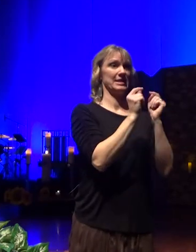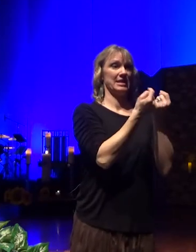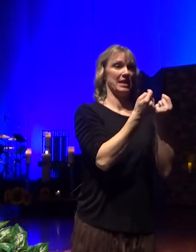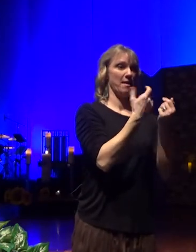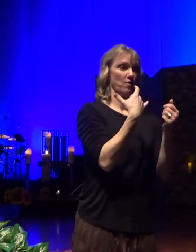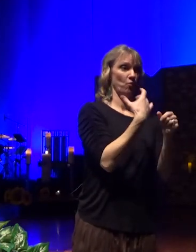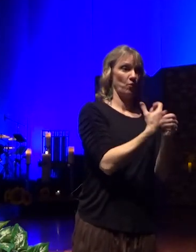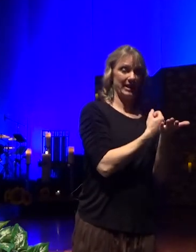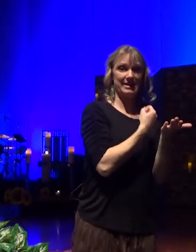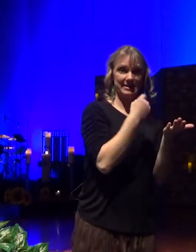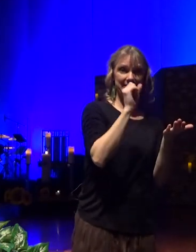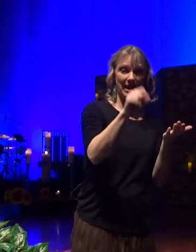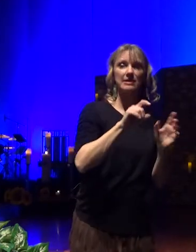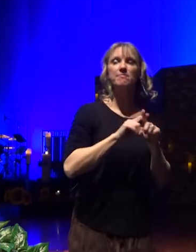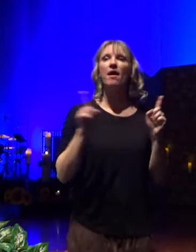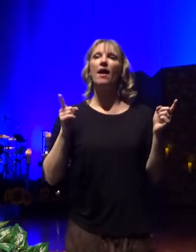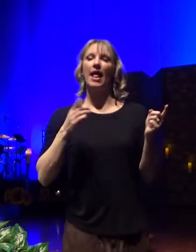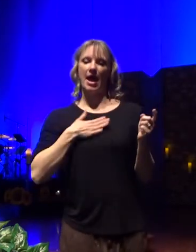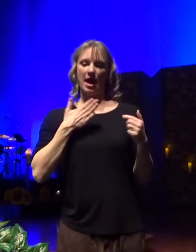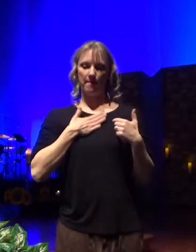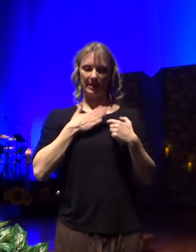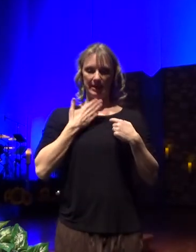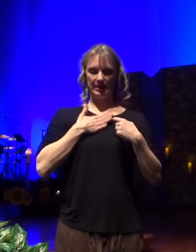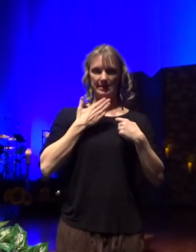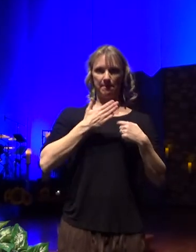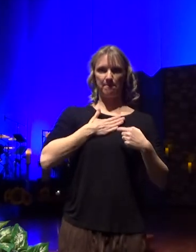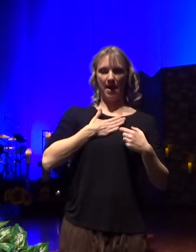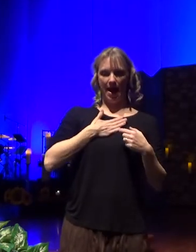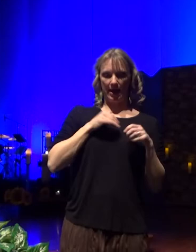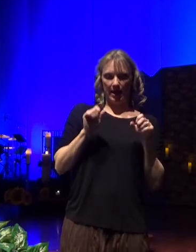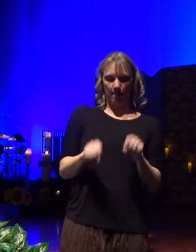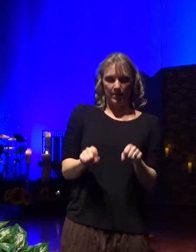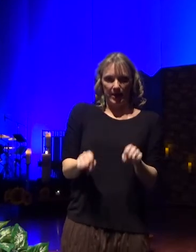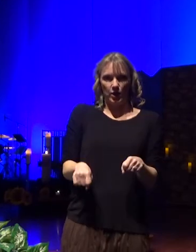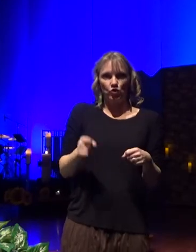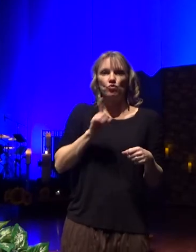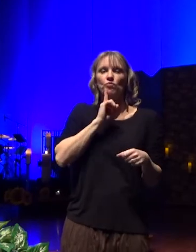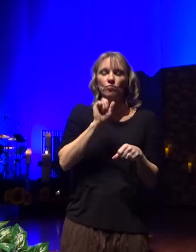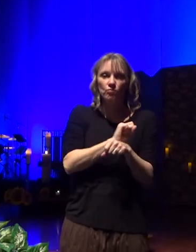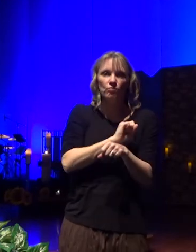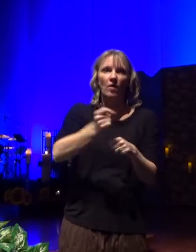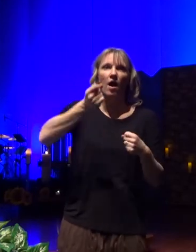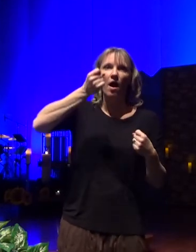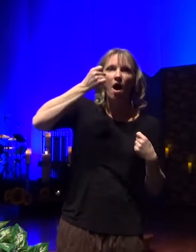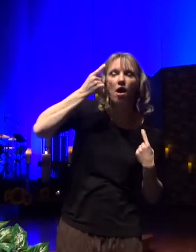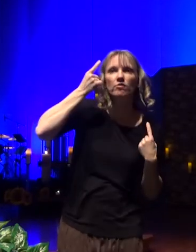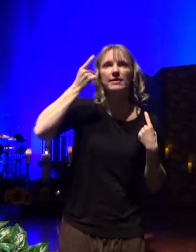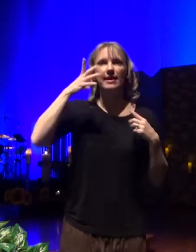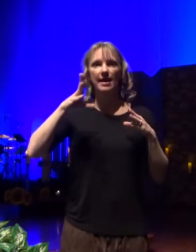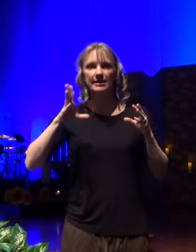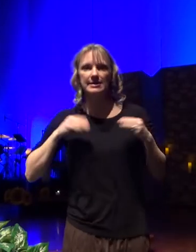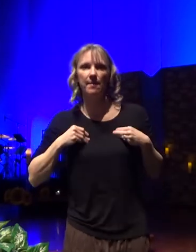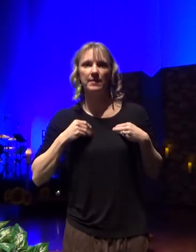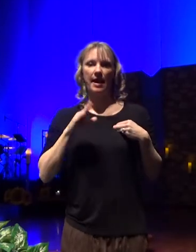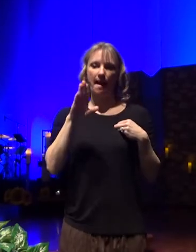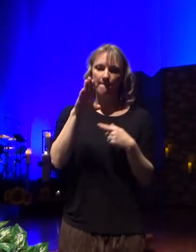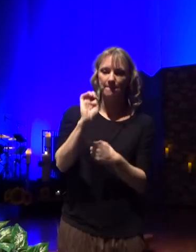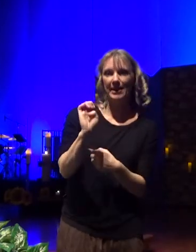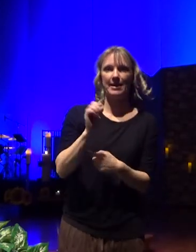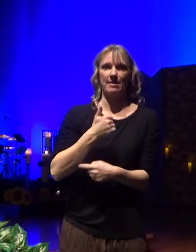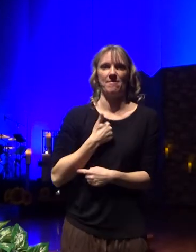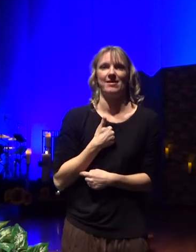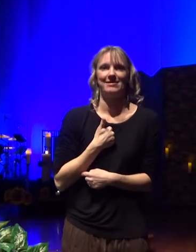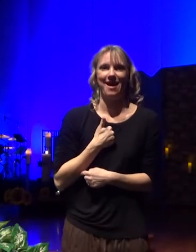team wins. But ultimately, happiness is my ability to really understand, accept, and be